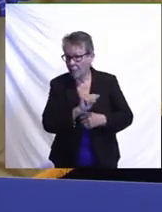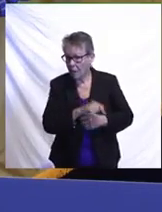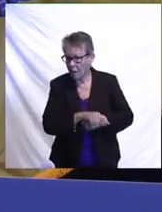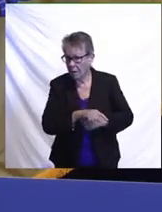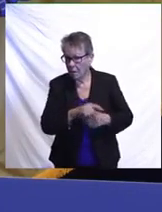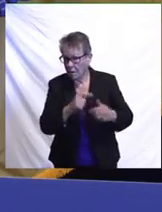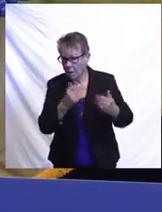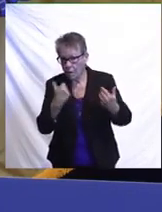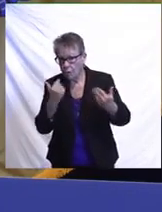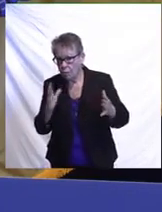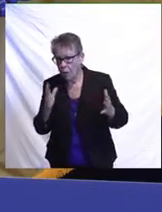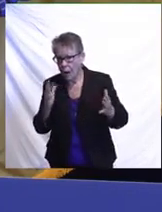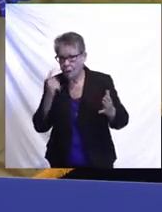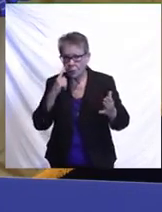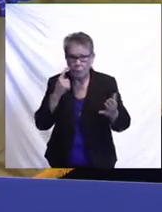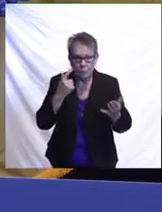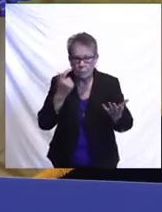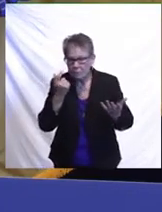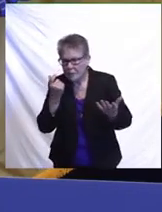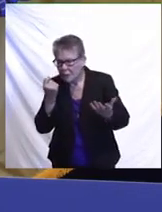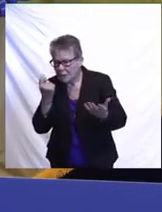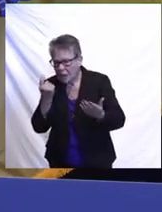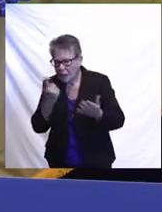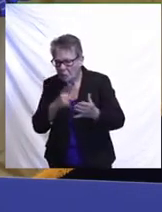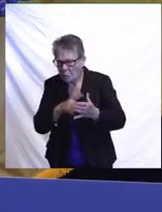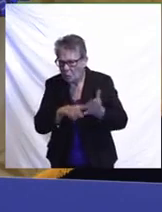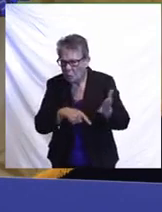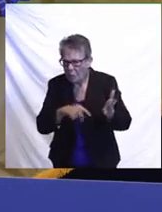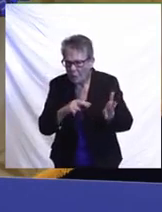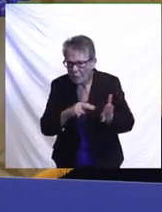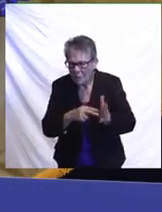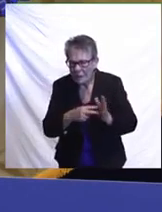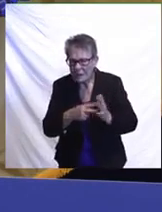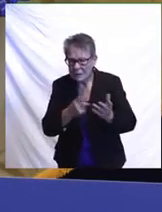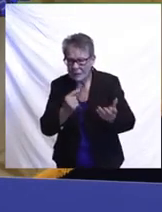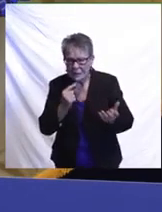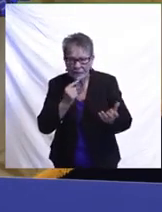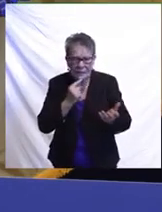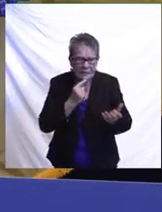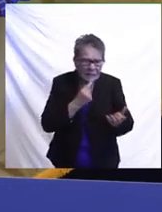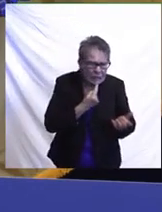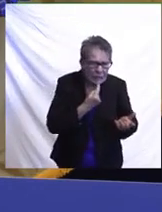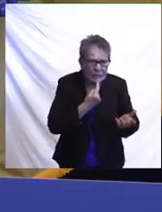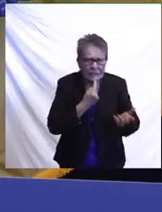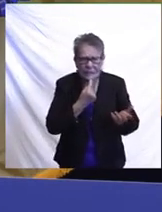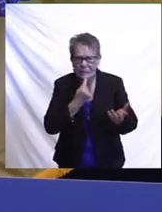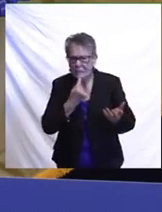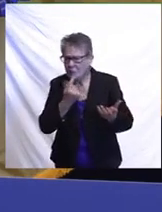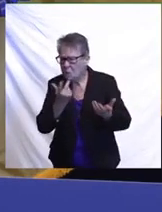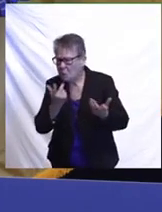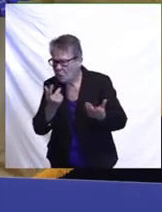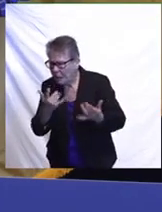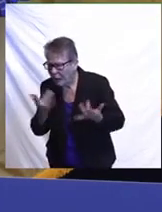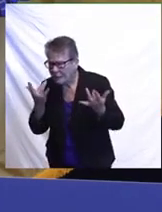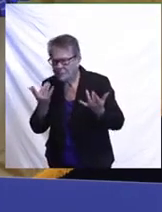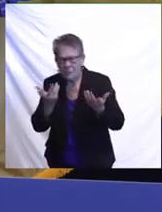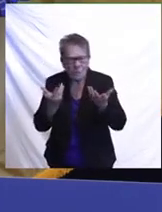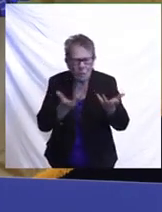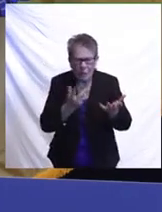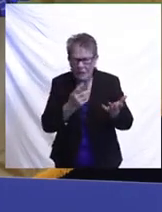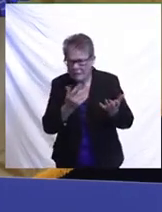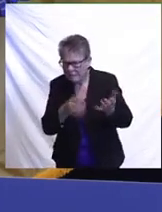understanding, the scope of illness that Omicron can cause. And again, we can say right now